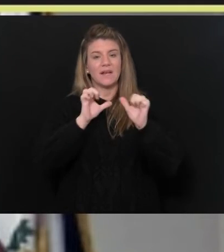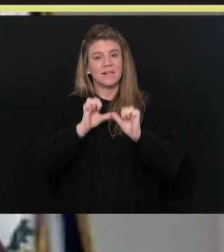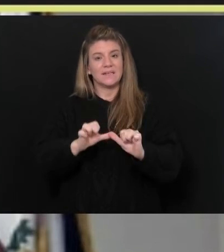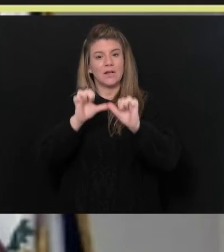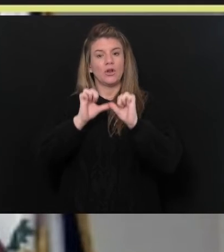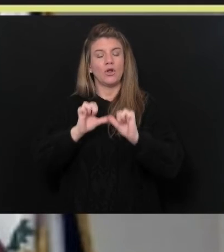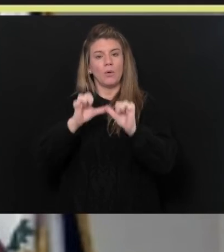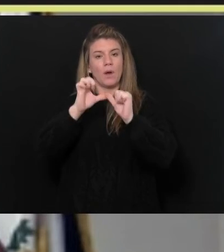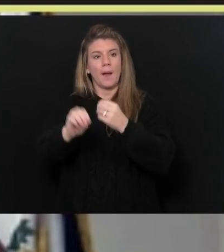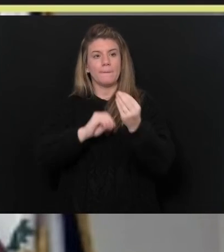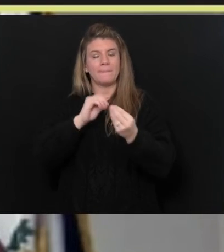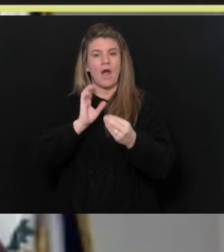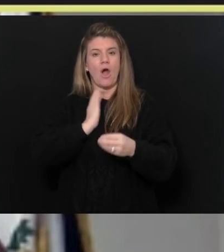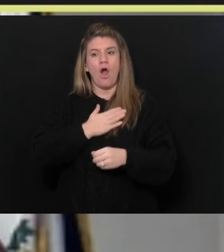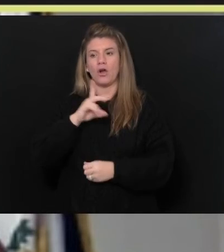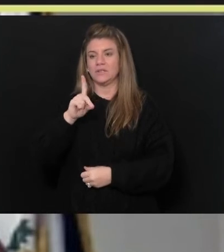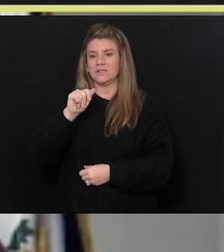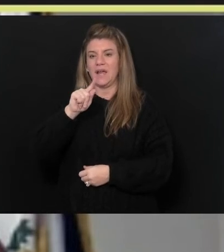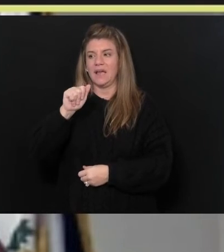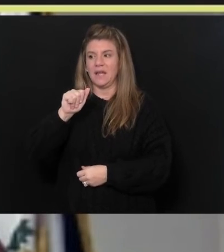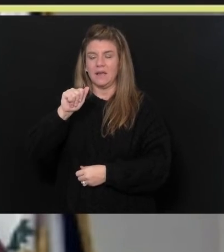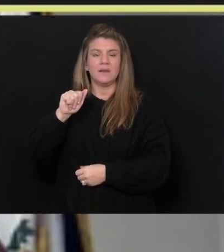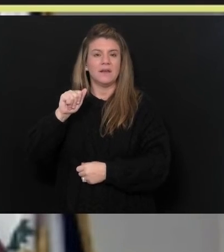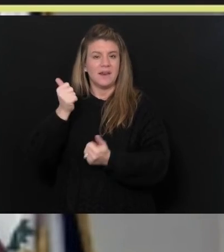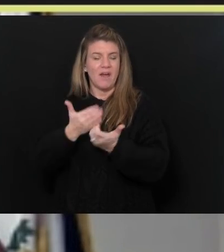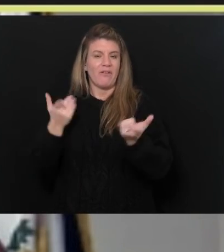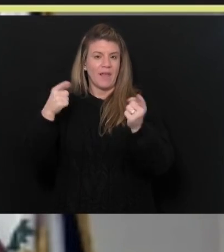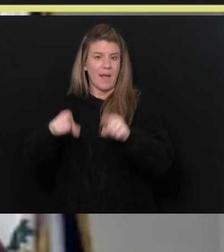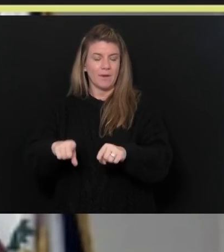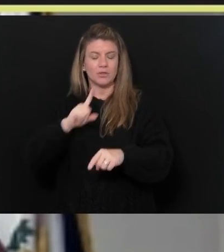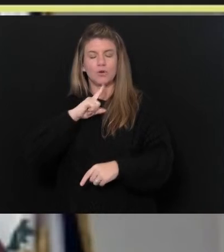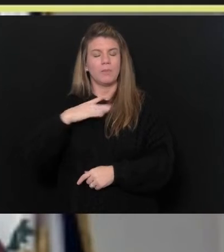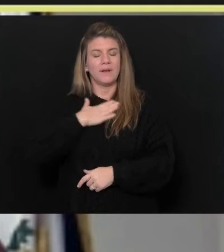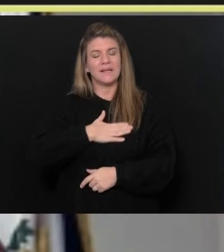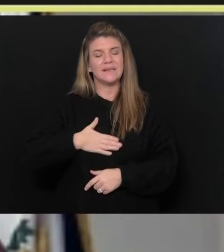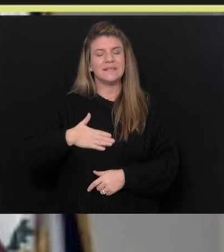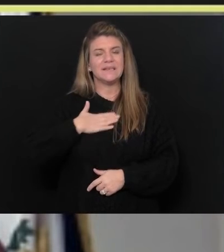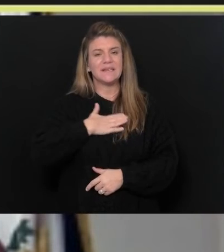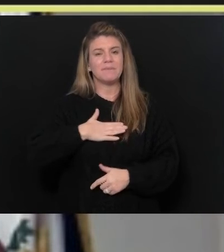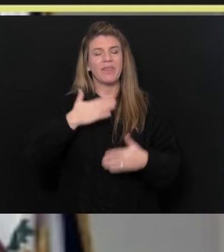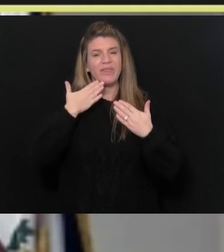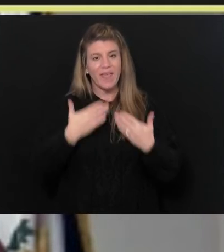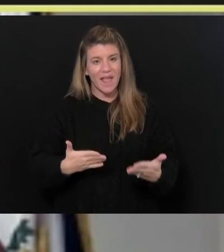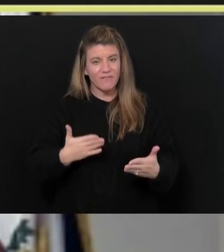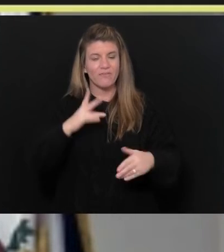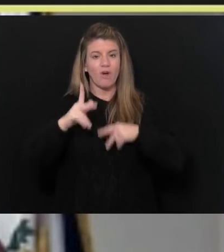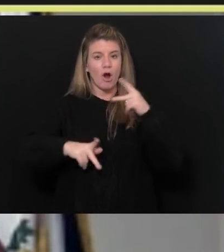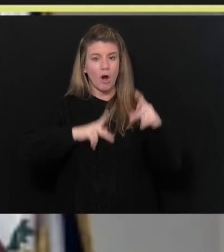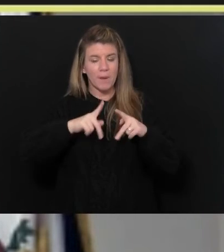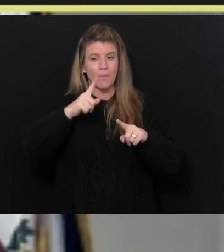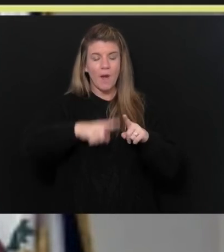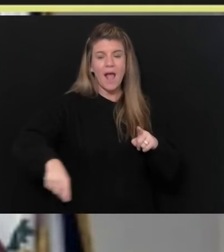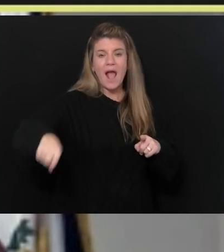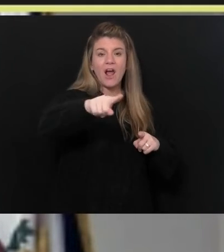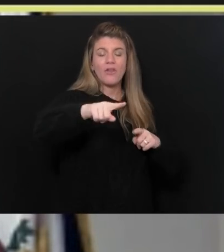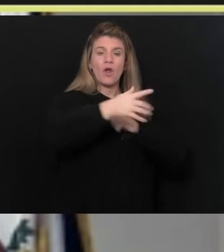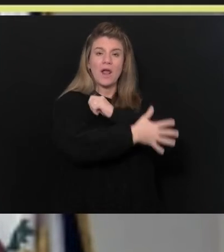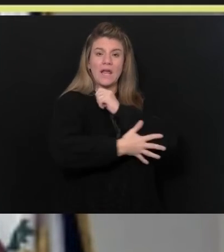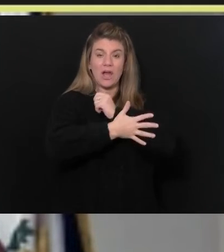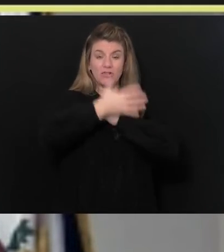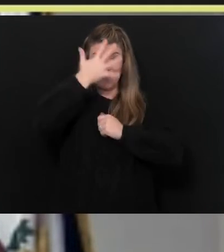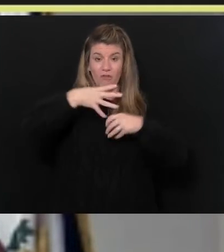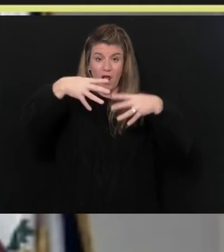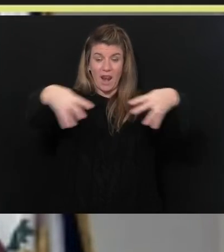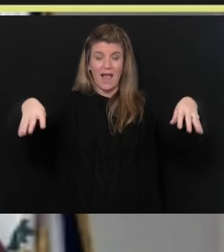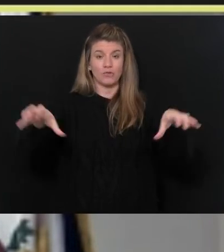with regard to our data, et cetera. So please be thankful for our folks out there in the counties who are on the front lines who